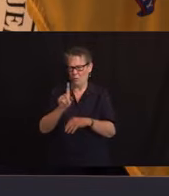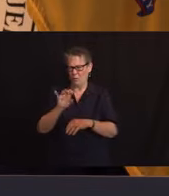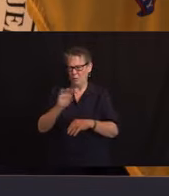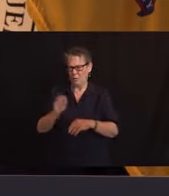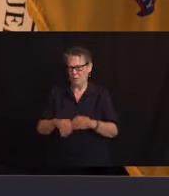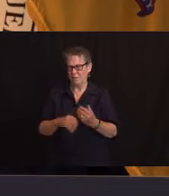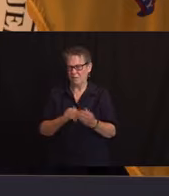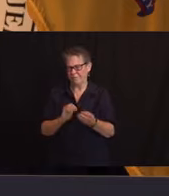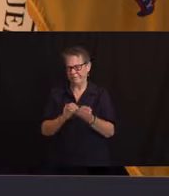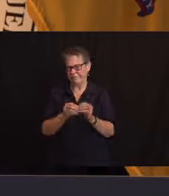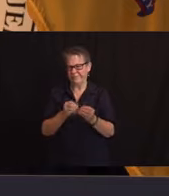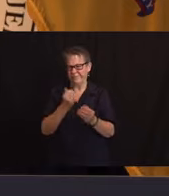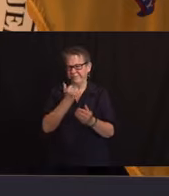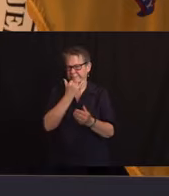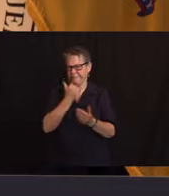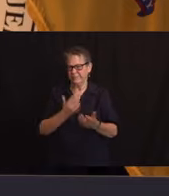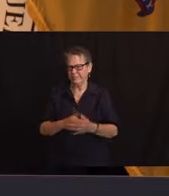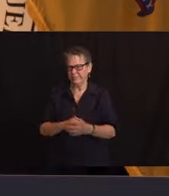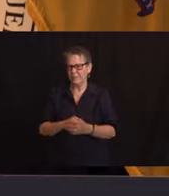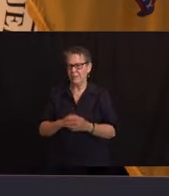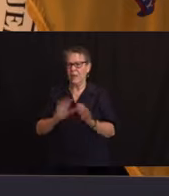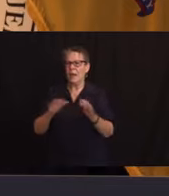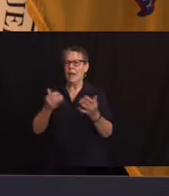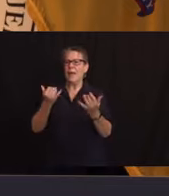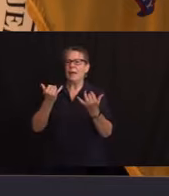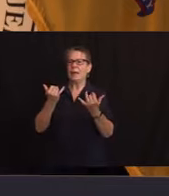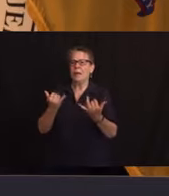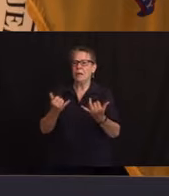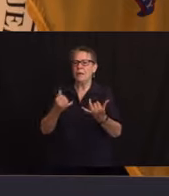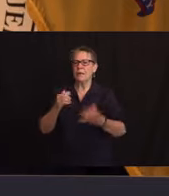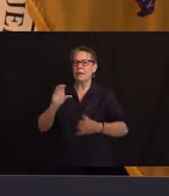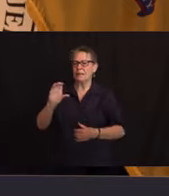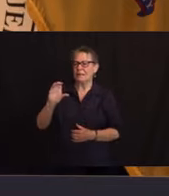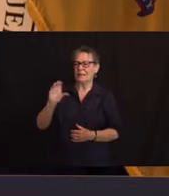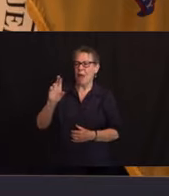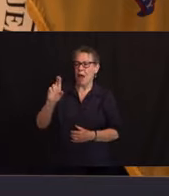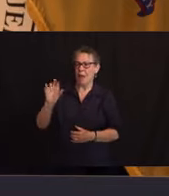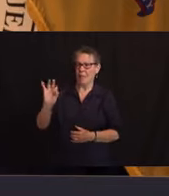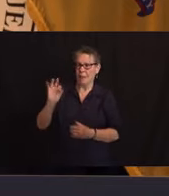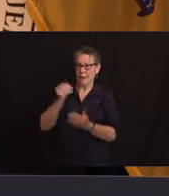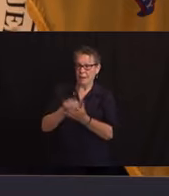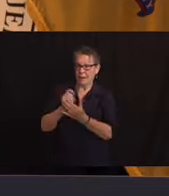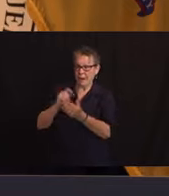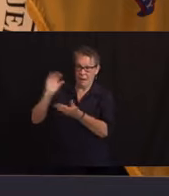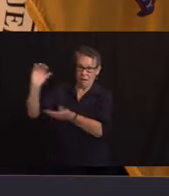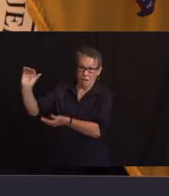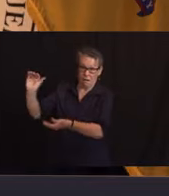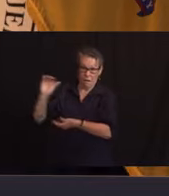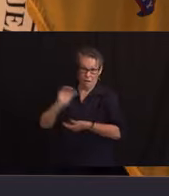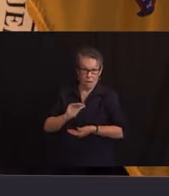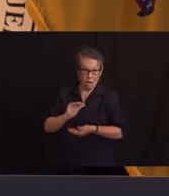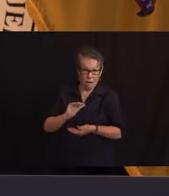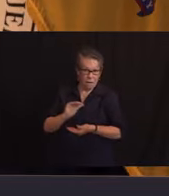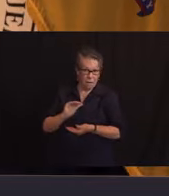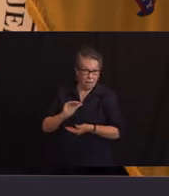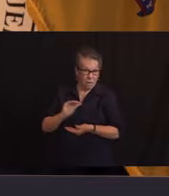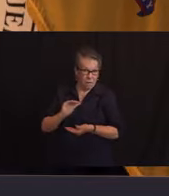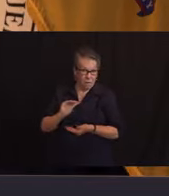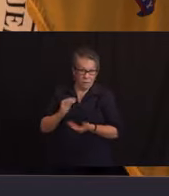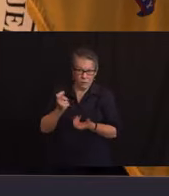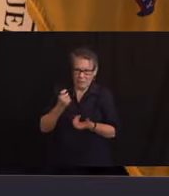The new CRF money, too early to tell. I mean, I think literally the U.S. Treasury just came out just now, I